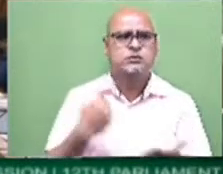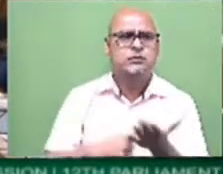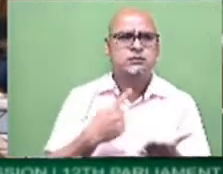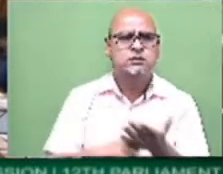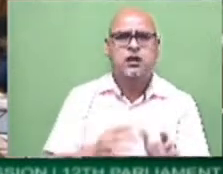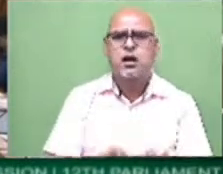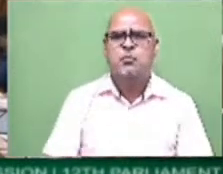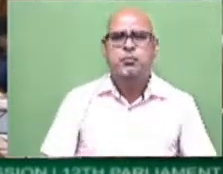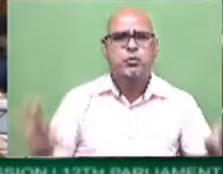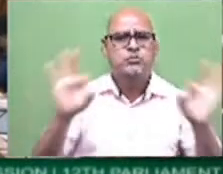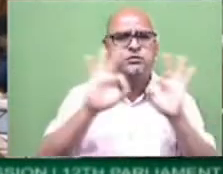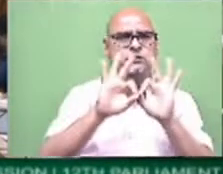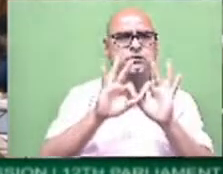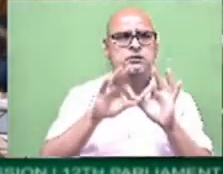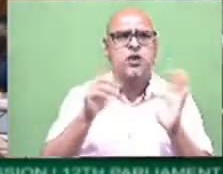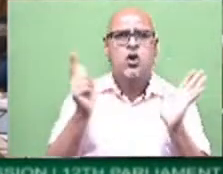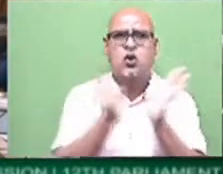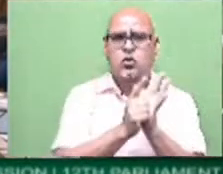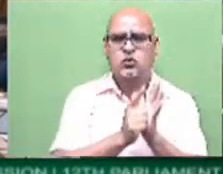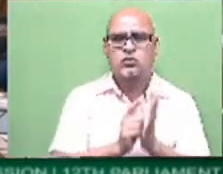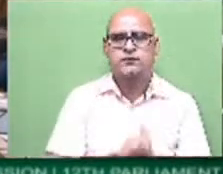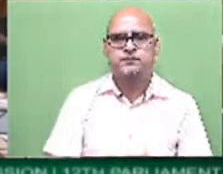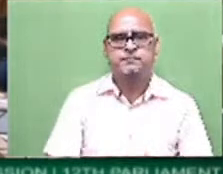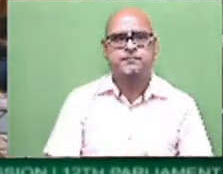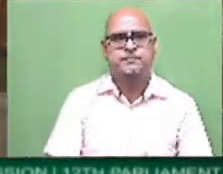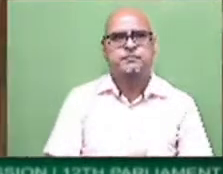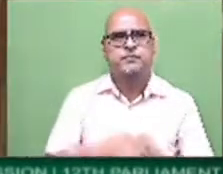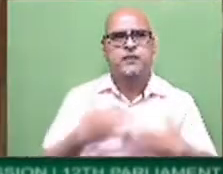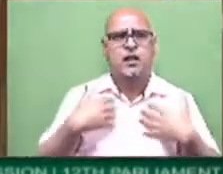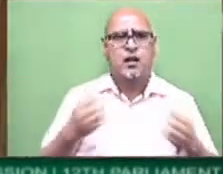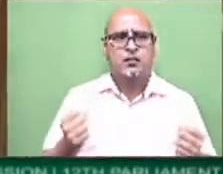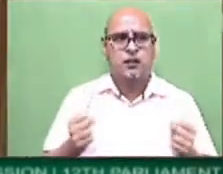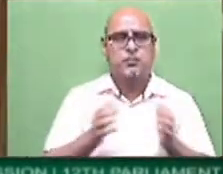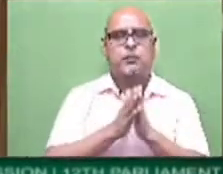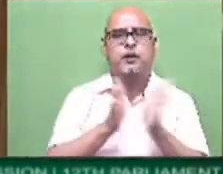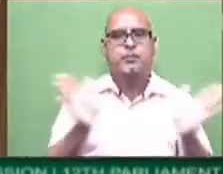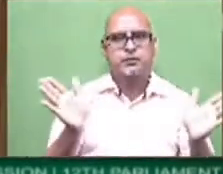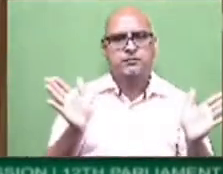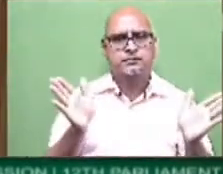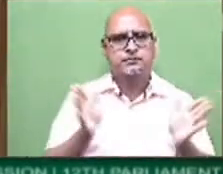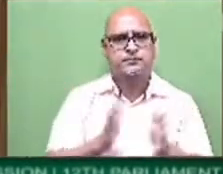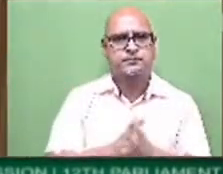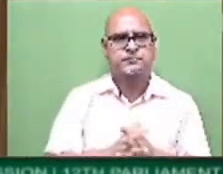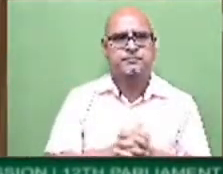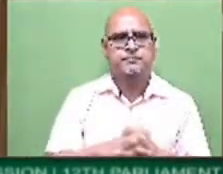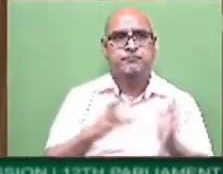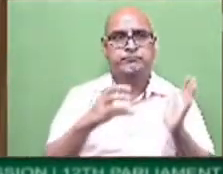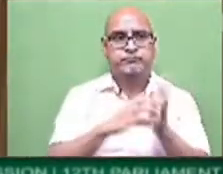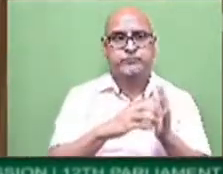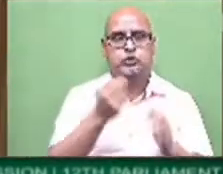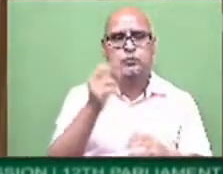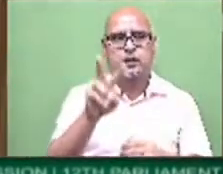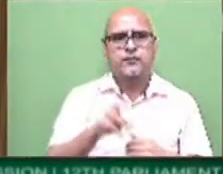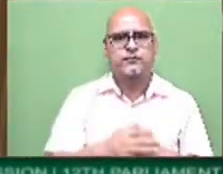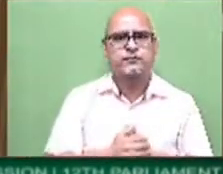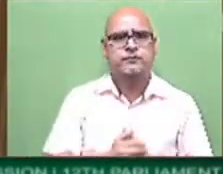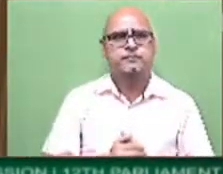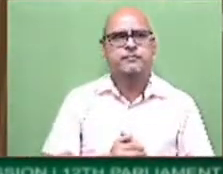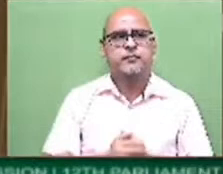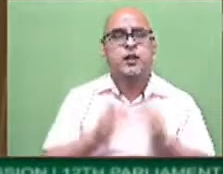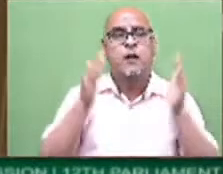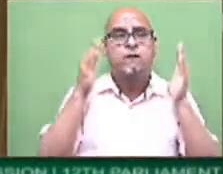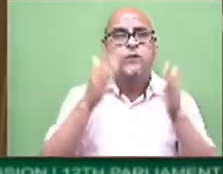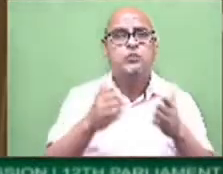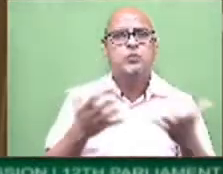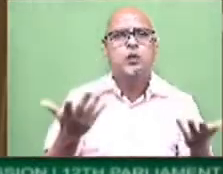namely an act to amend the Public Health Ordinance, Chapter 12, Number 4, to make provision for fixed penalties and fixed penalty notices under